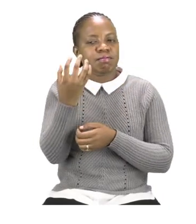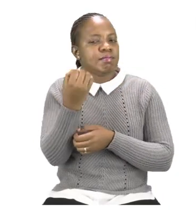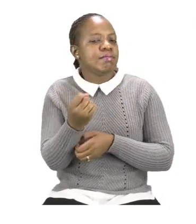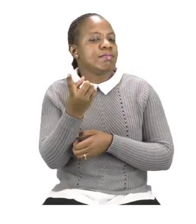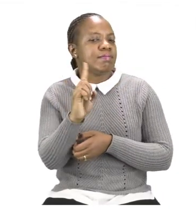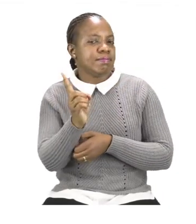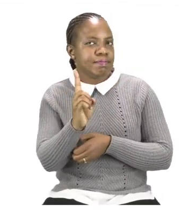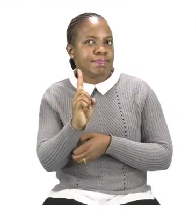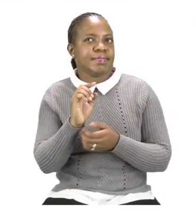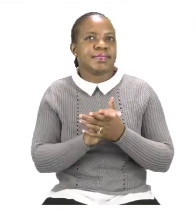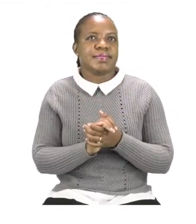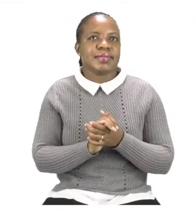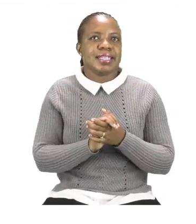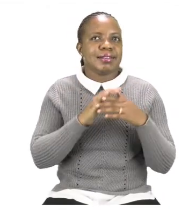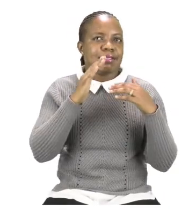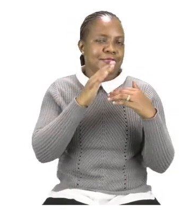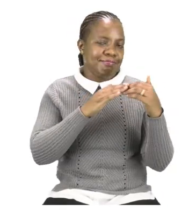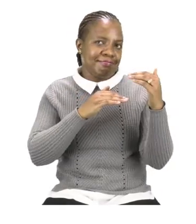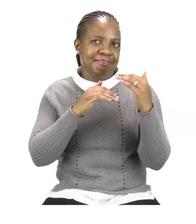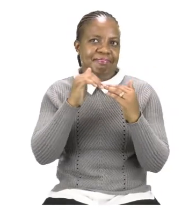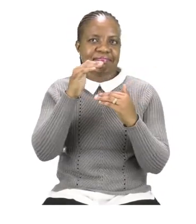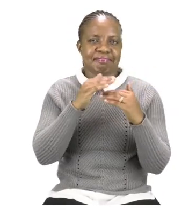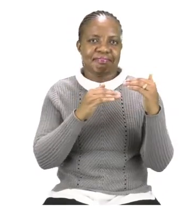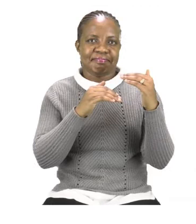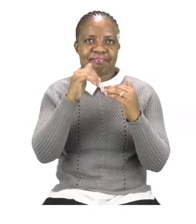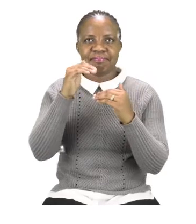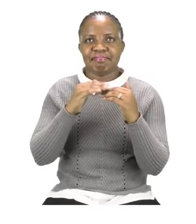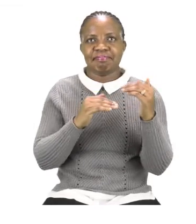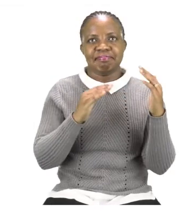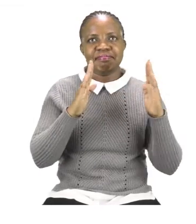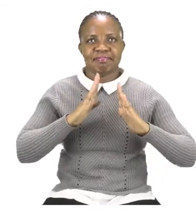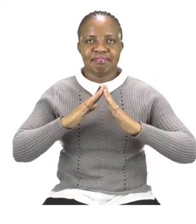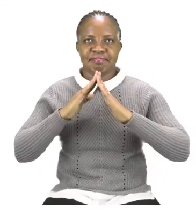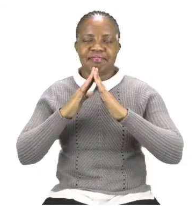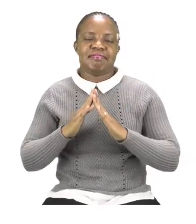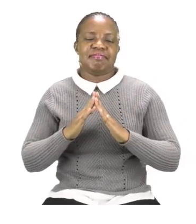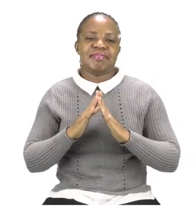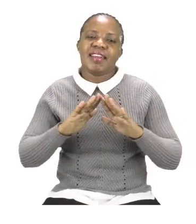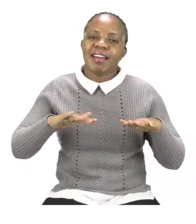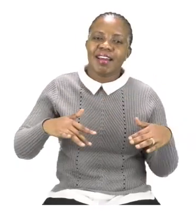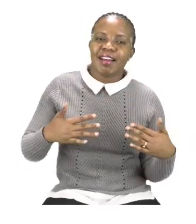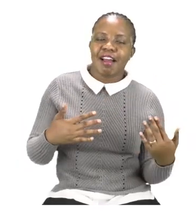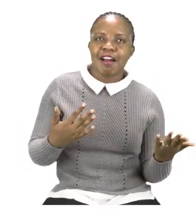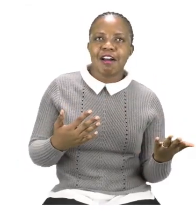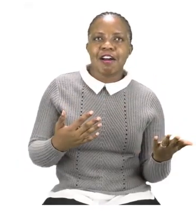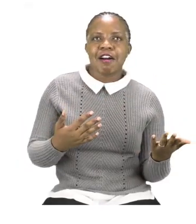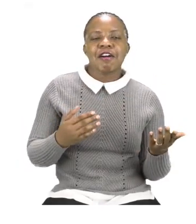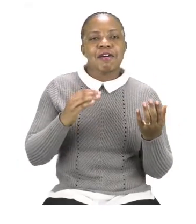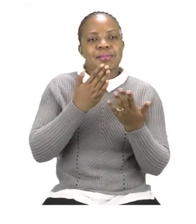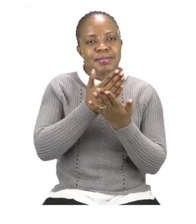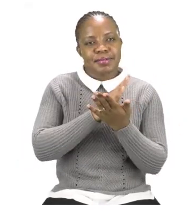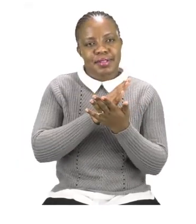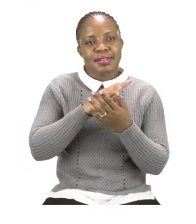we are building. And how are we building? By filling in the missing numbers to complete